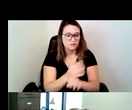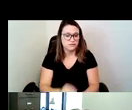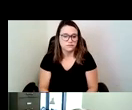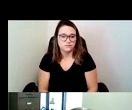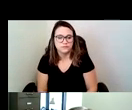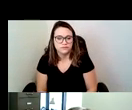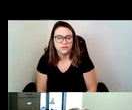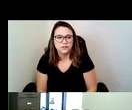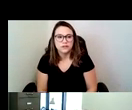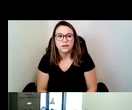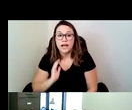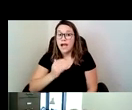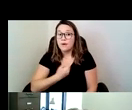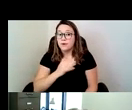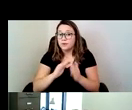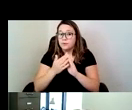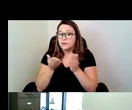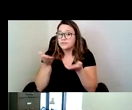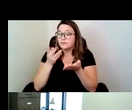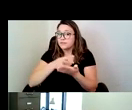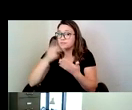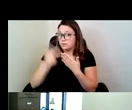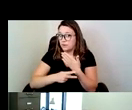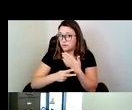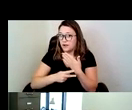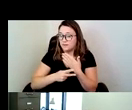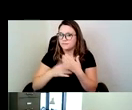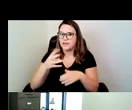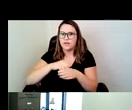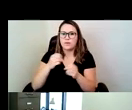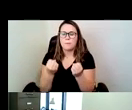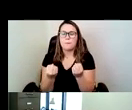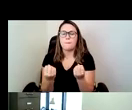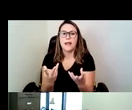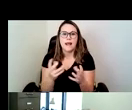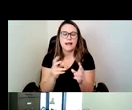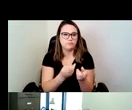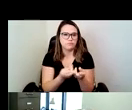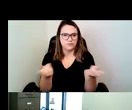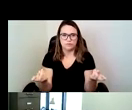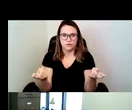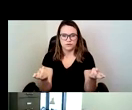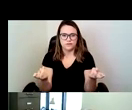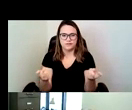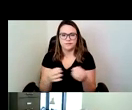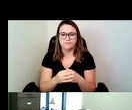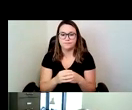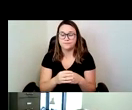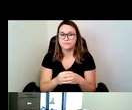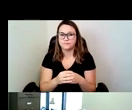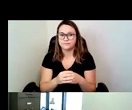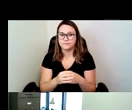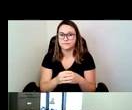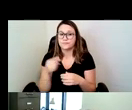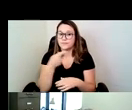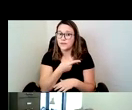Our community service programs for seniors includes many diverse resources for older adults, including programs